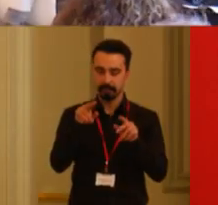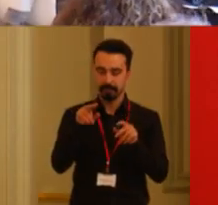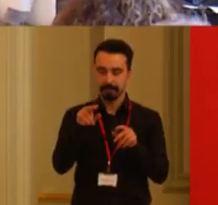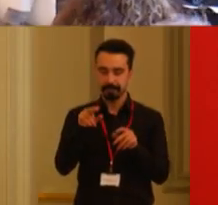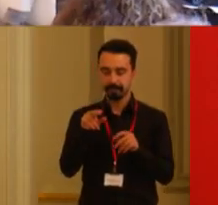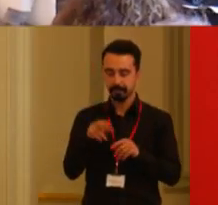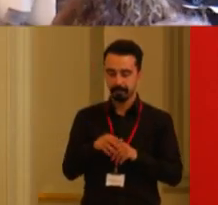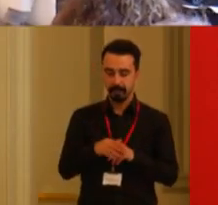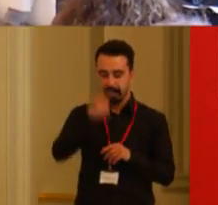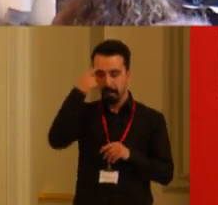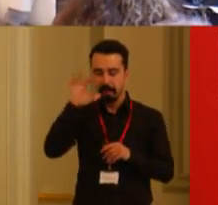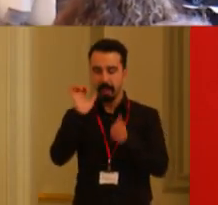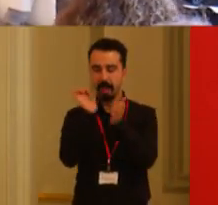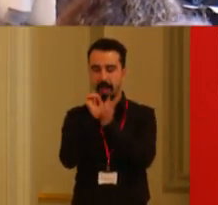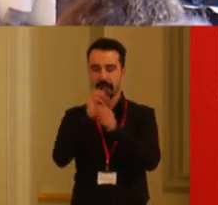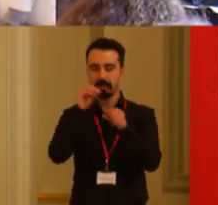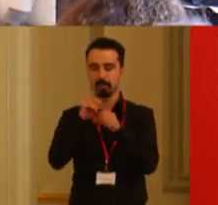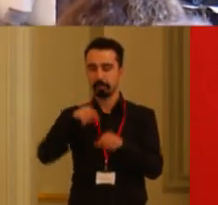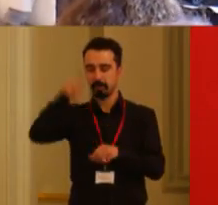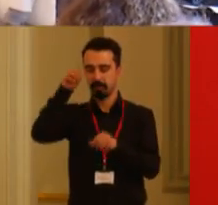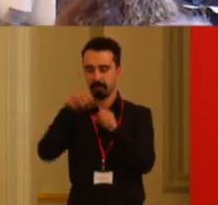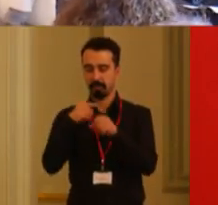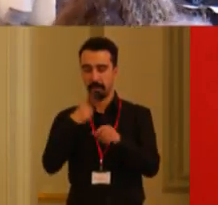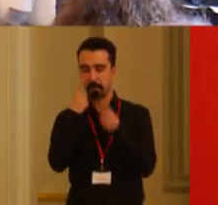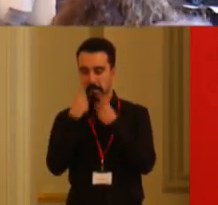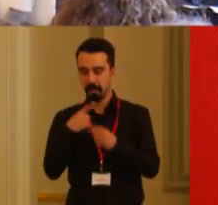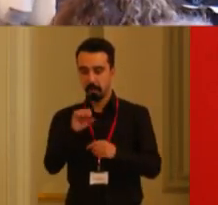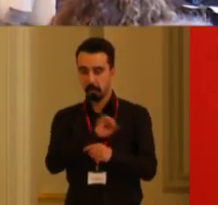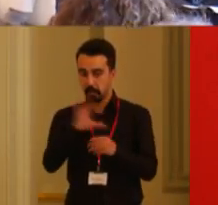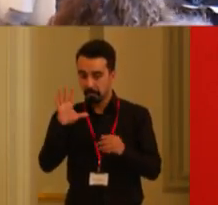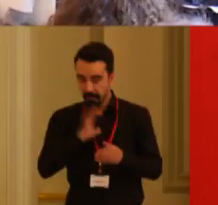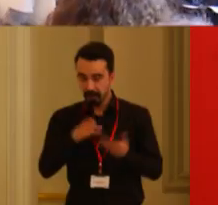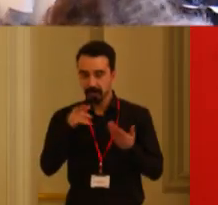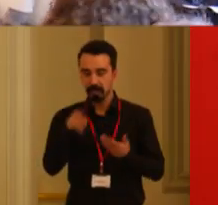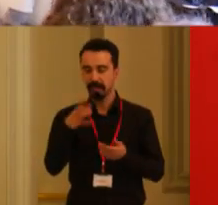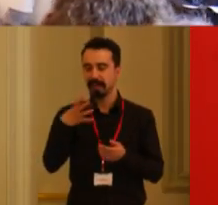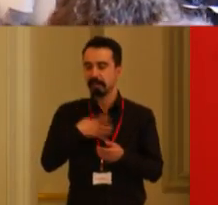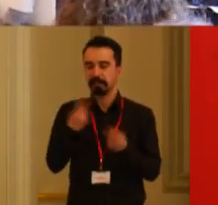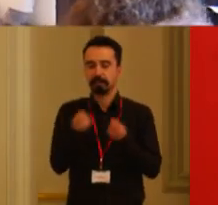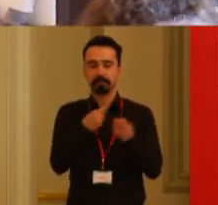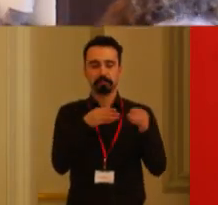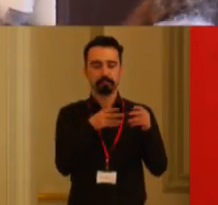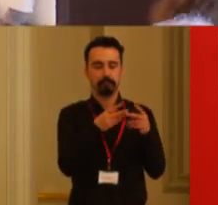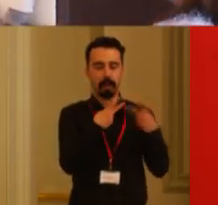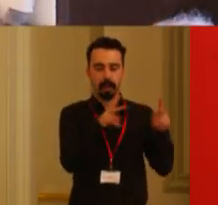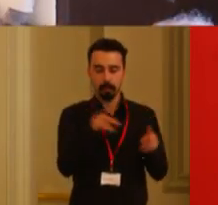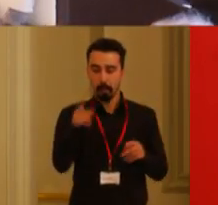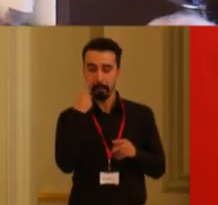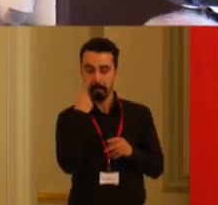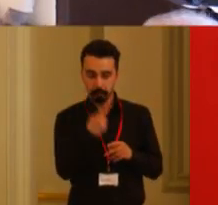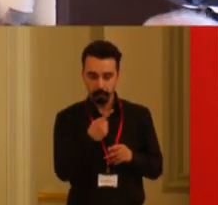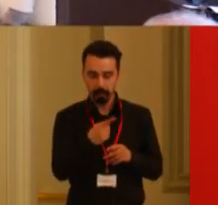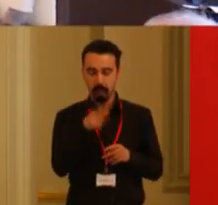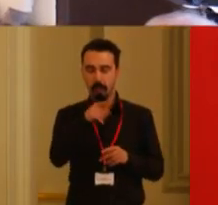us exactly how or if that's really the case, but the family does want their kids to take care of them